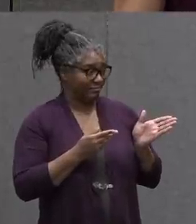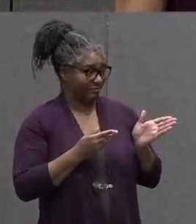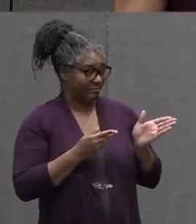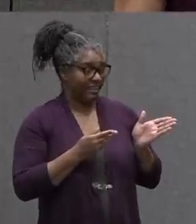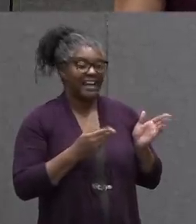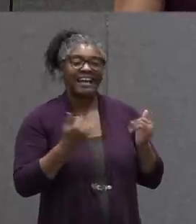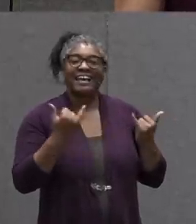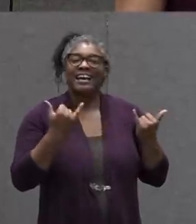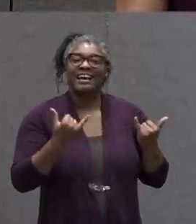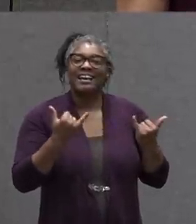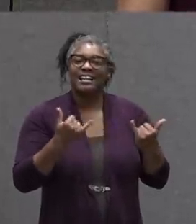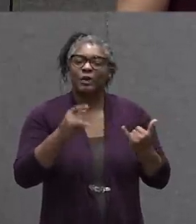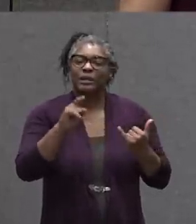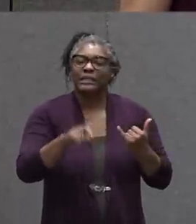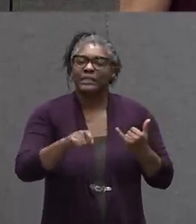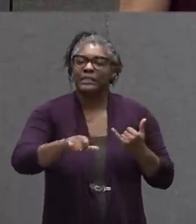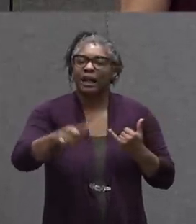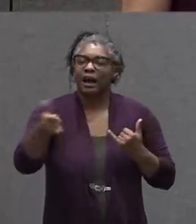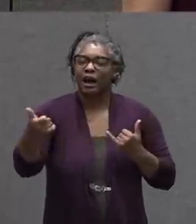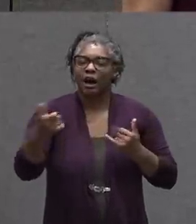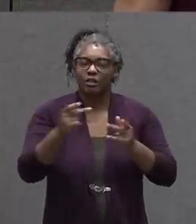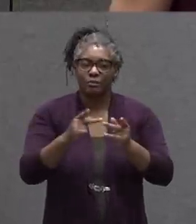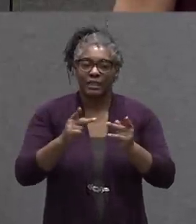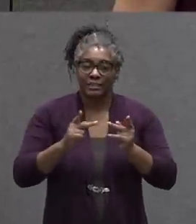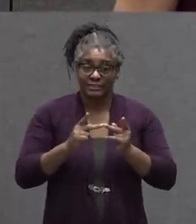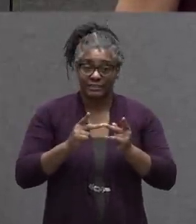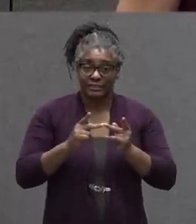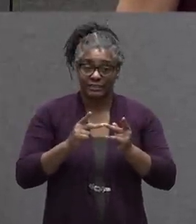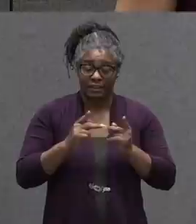Where else did our character go in the story?